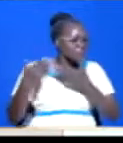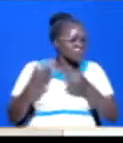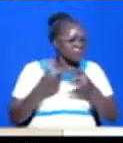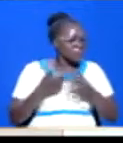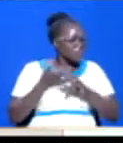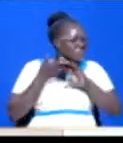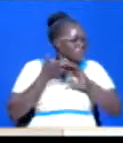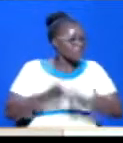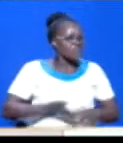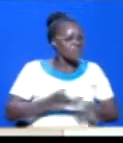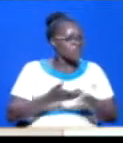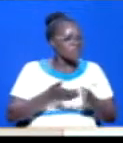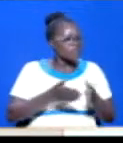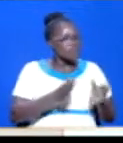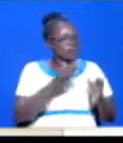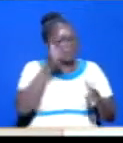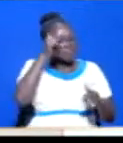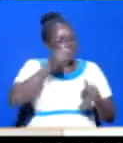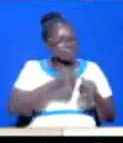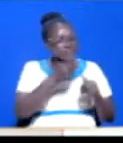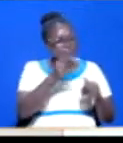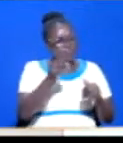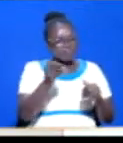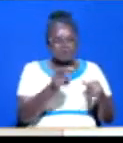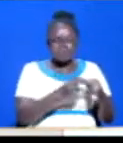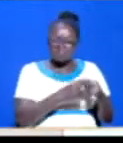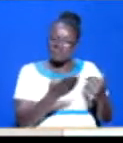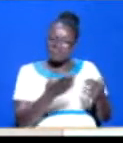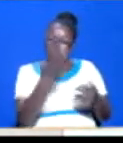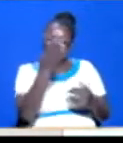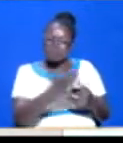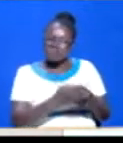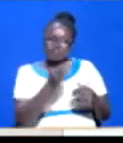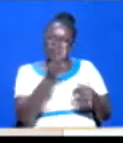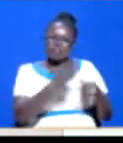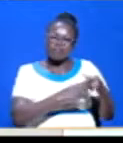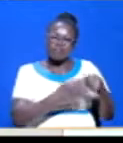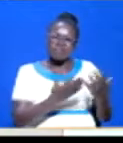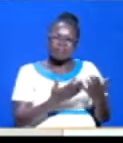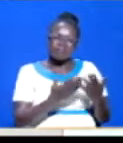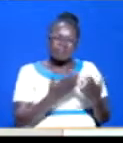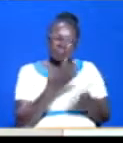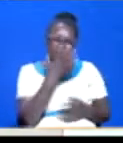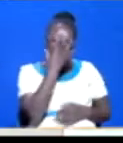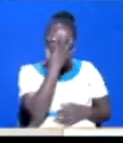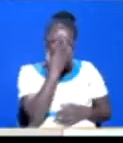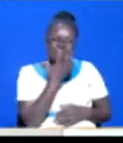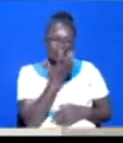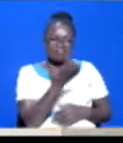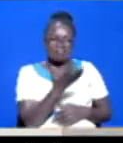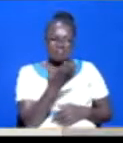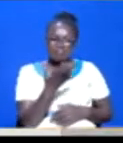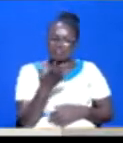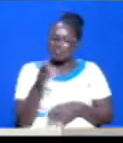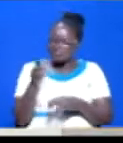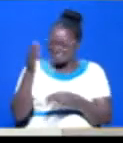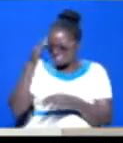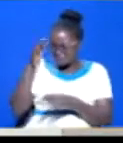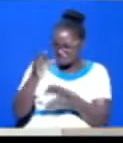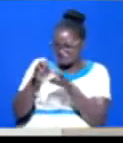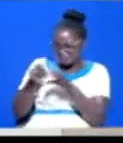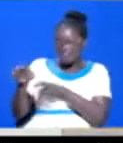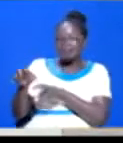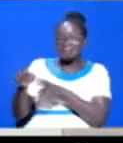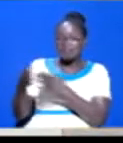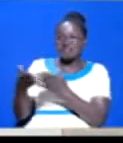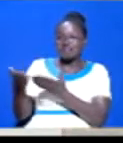difficult past. You remember the 2007, 2008? I know, It was untidy. I know, quite untidy. And it brought